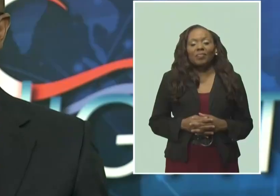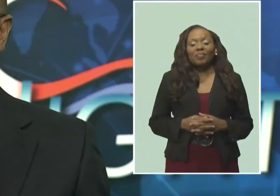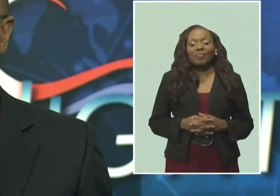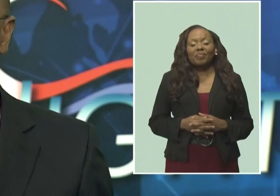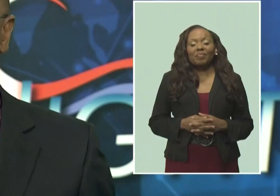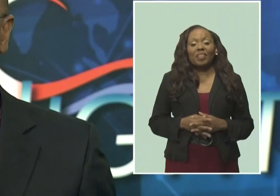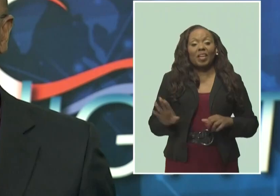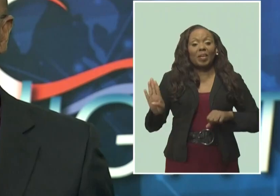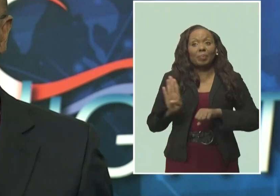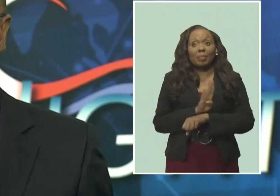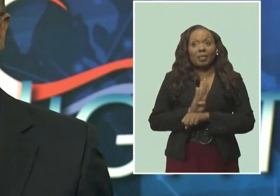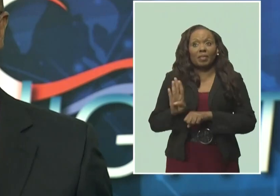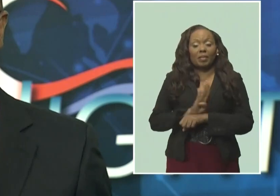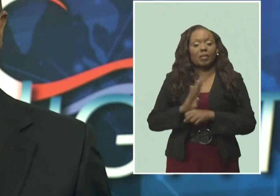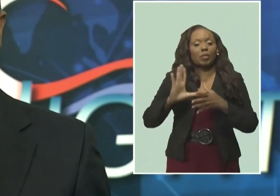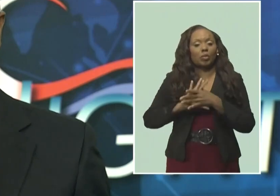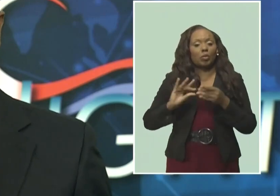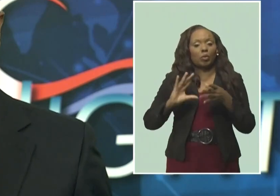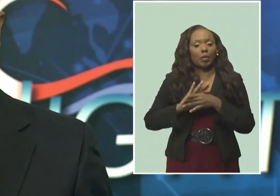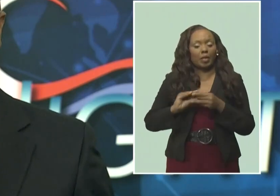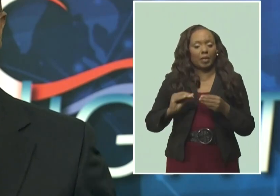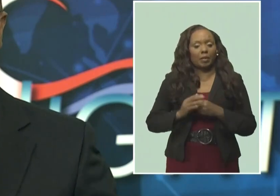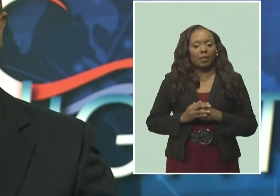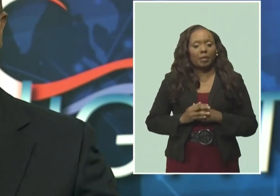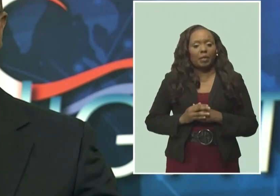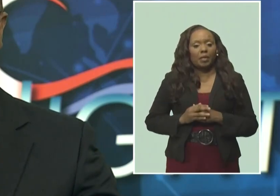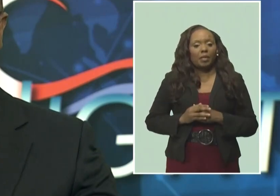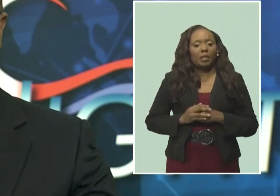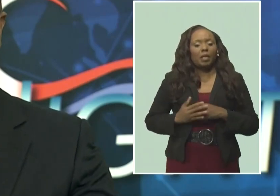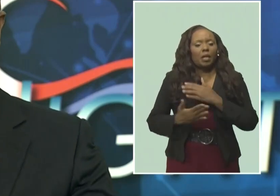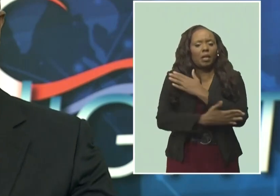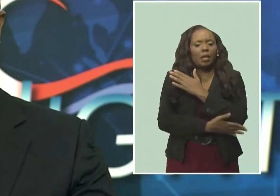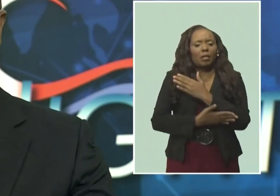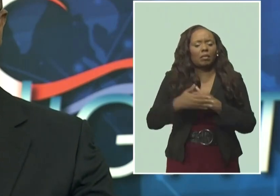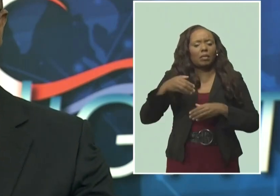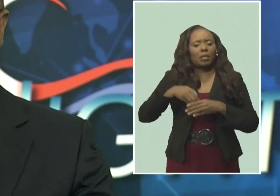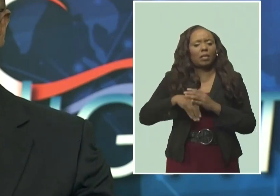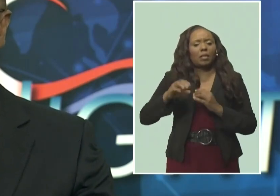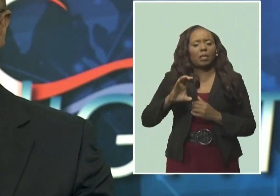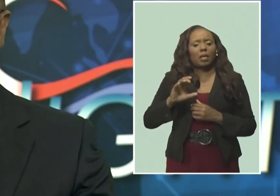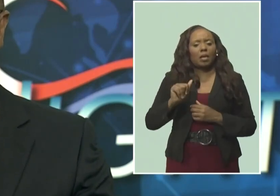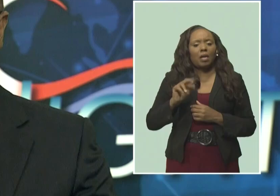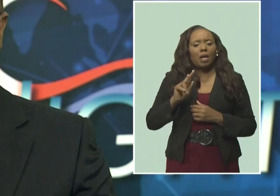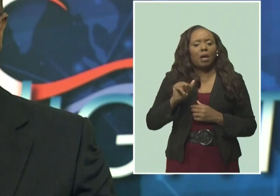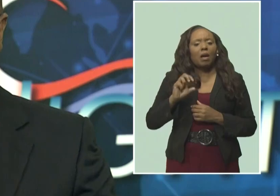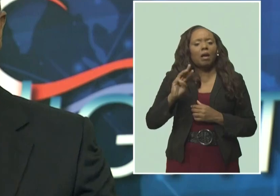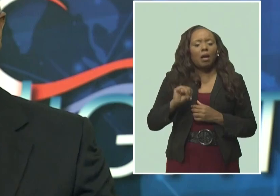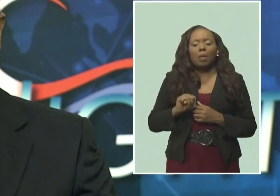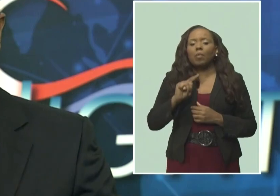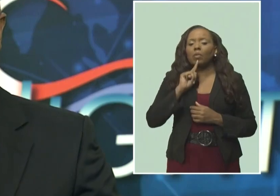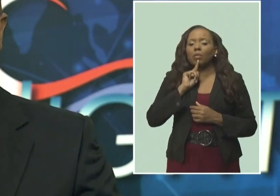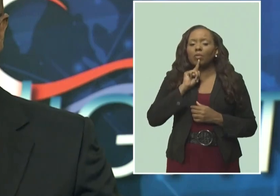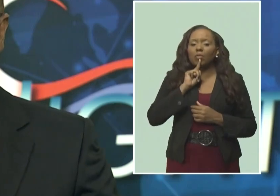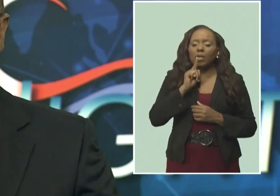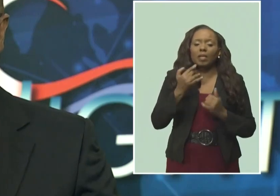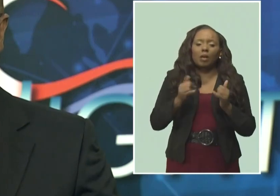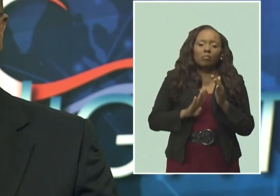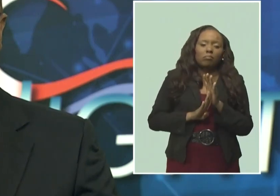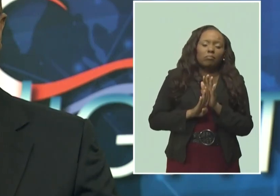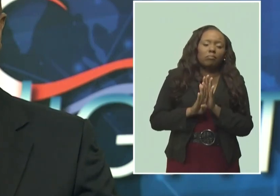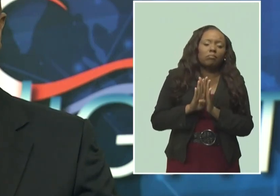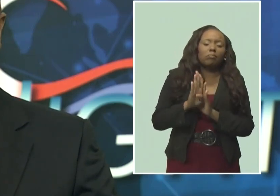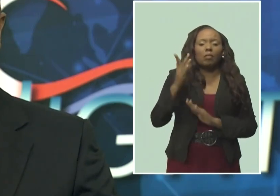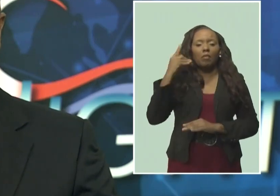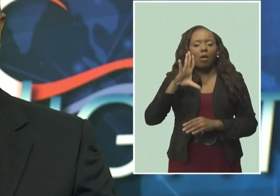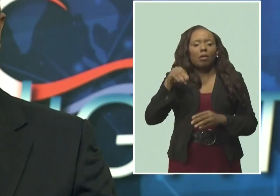In tonight's business report, countries in CARICOM are emerging as areas for economic investment for Saudi Arabia. The Saudi